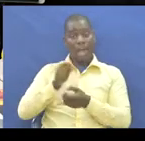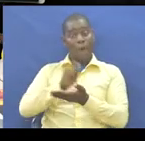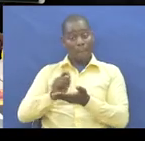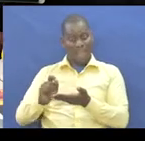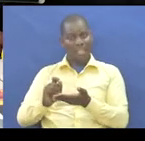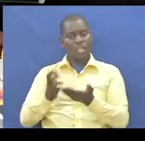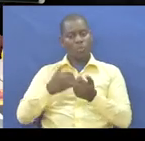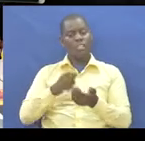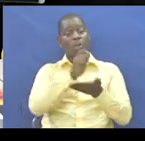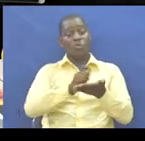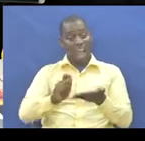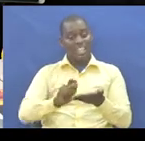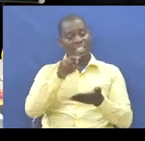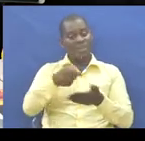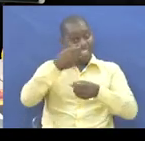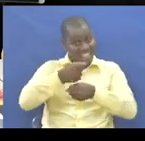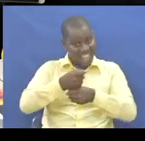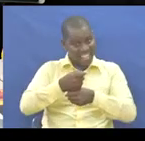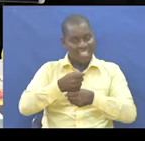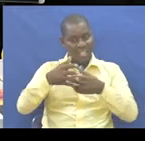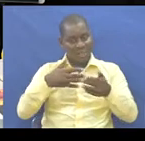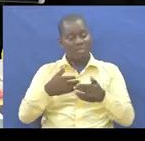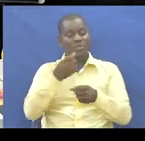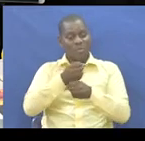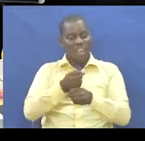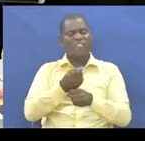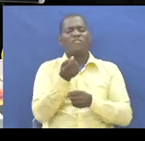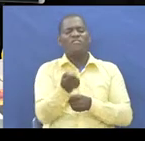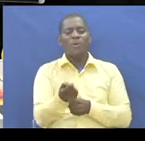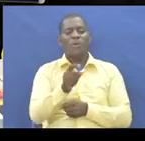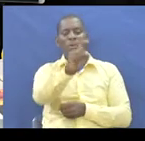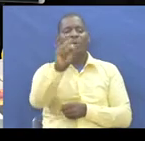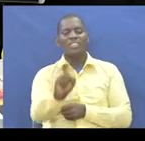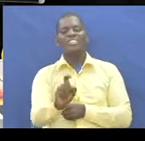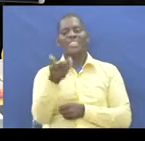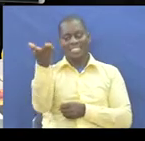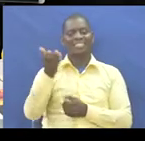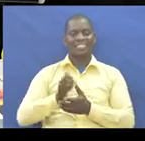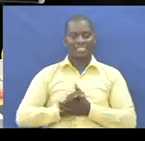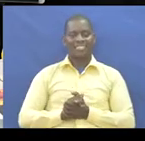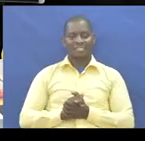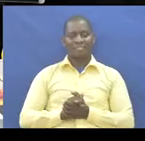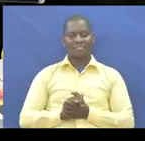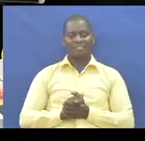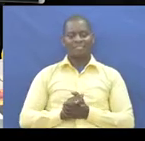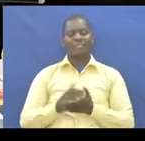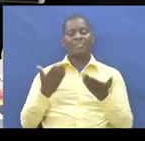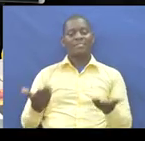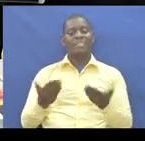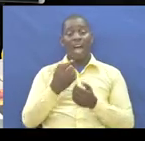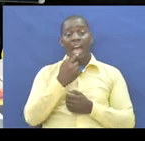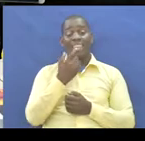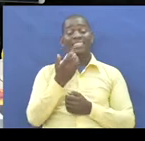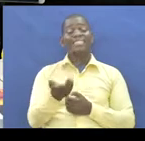are right for this case. Now take an exercise and a pen. I'm going to write the exercise for you, of which you're going to do